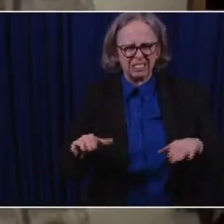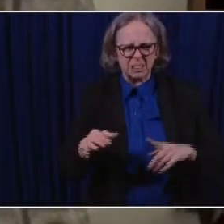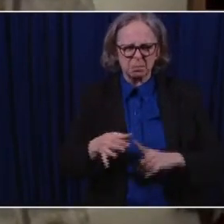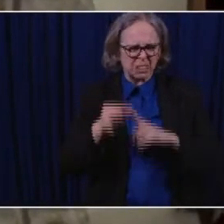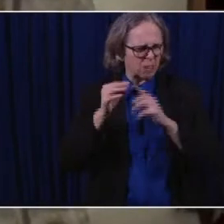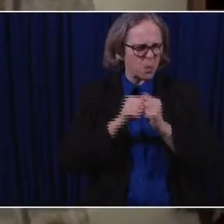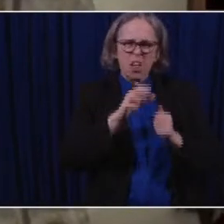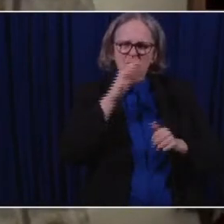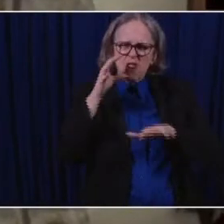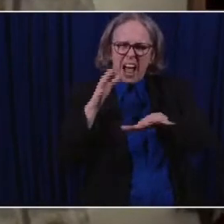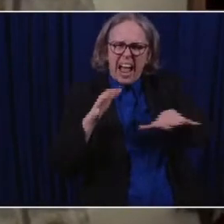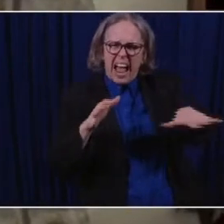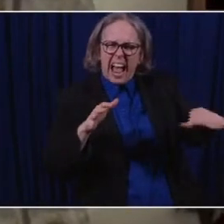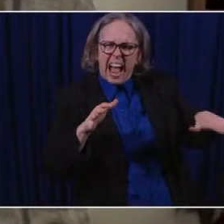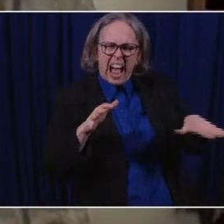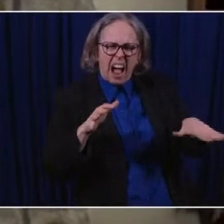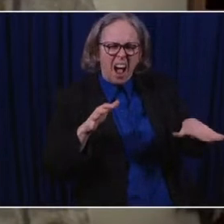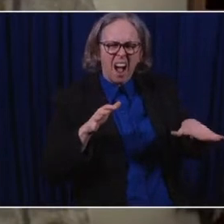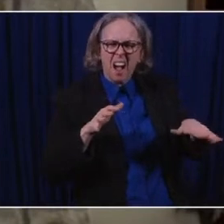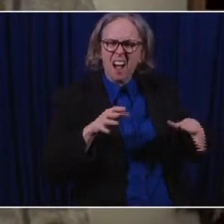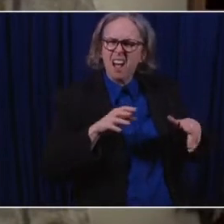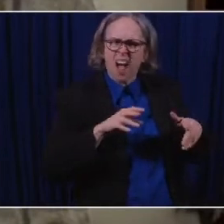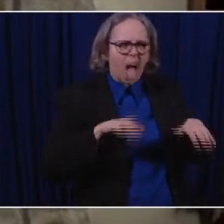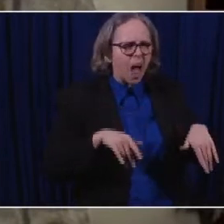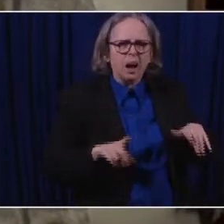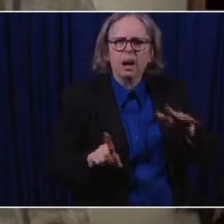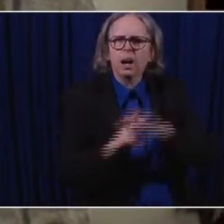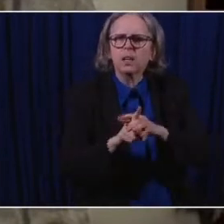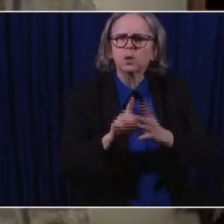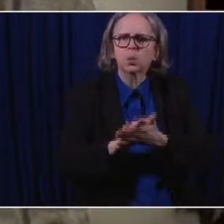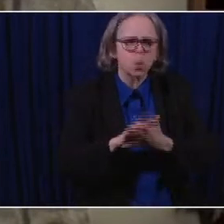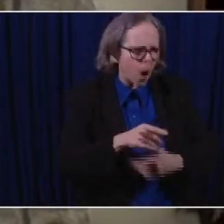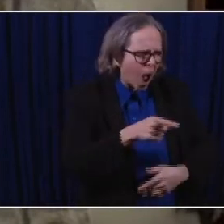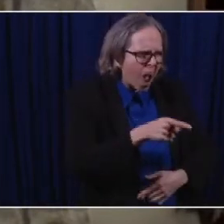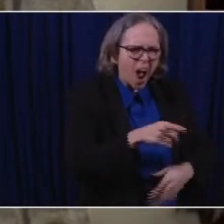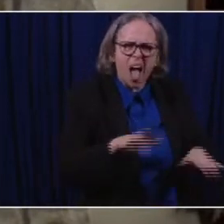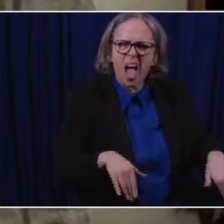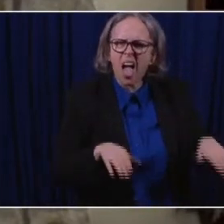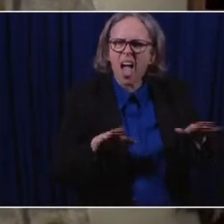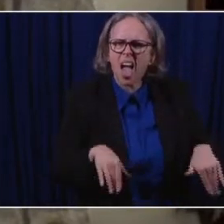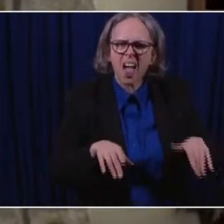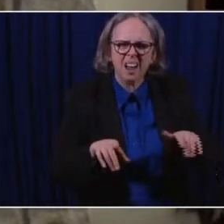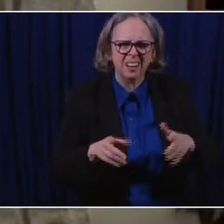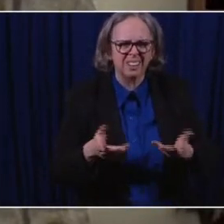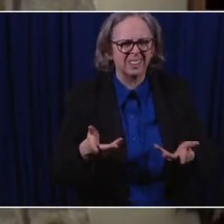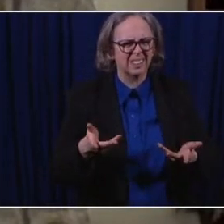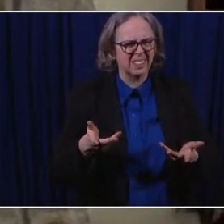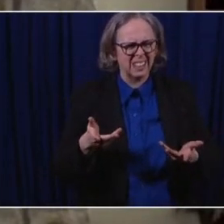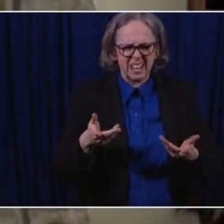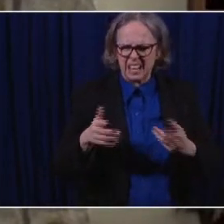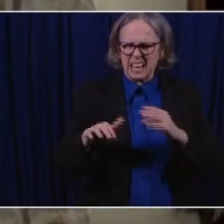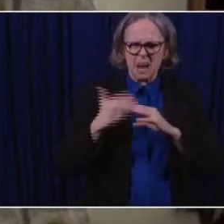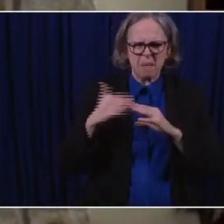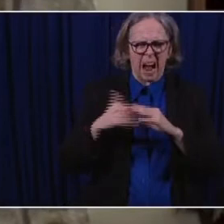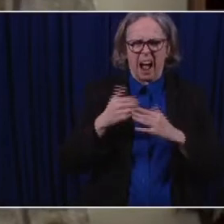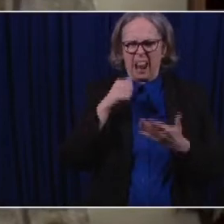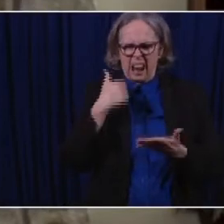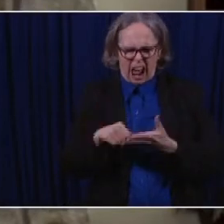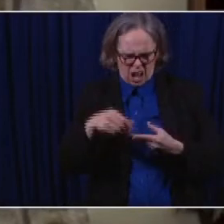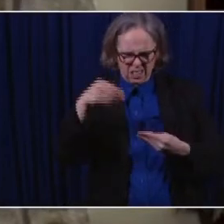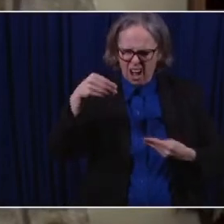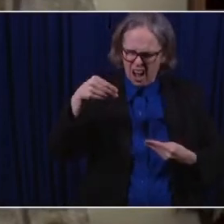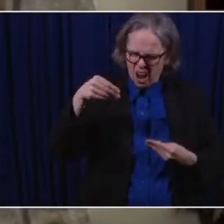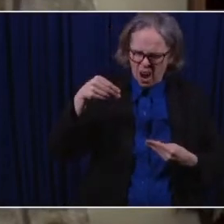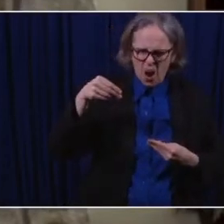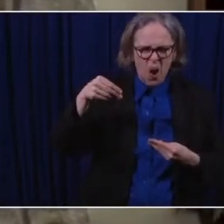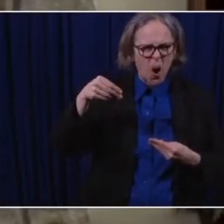had letters, I've had emails that would break your heart about families. and what this has done to their children, not be from a social point of view, from an